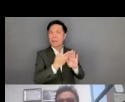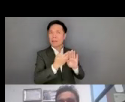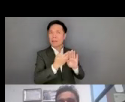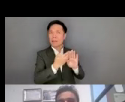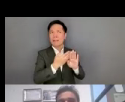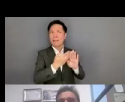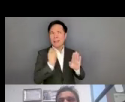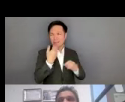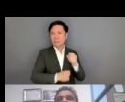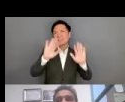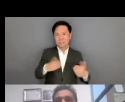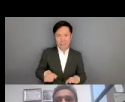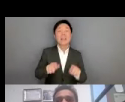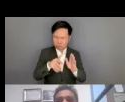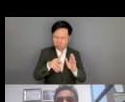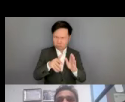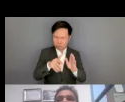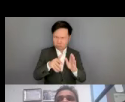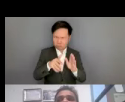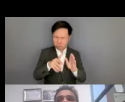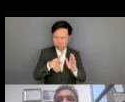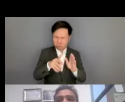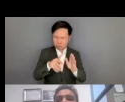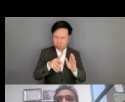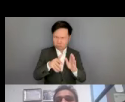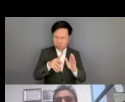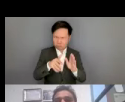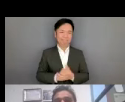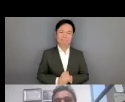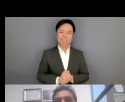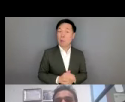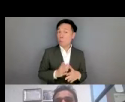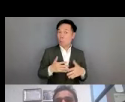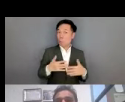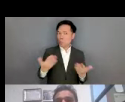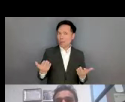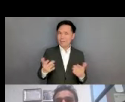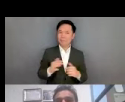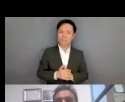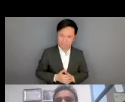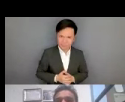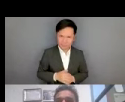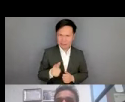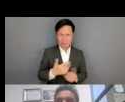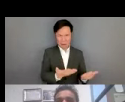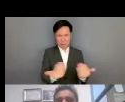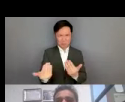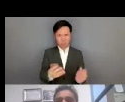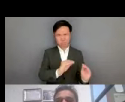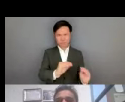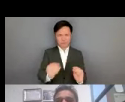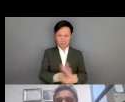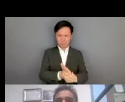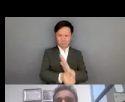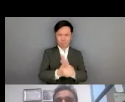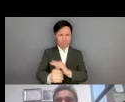my presentation. Overall, we are working to capacitate the persons with disabilities on the